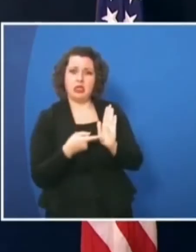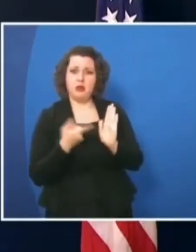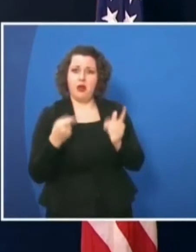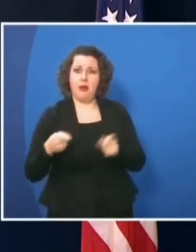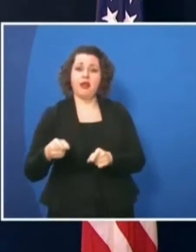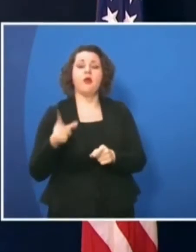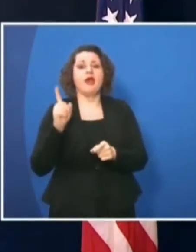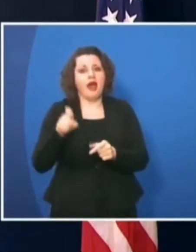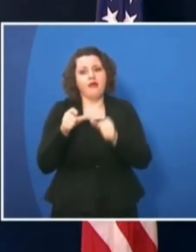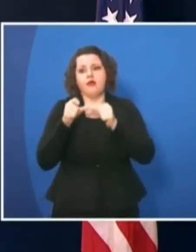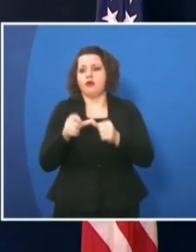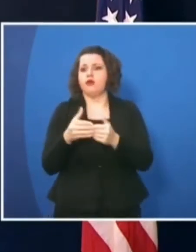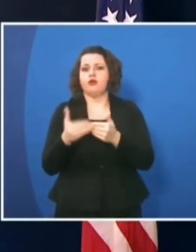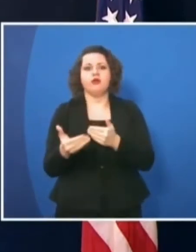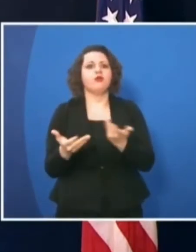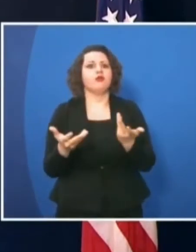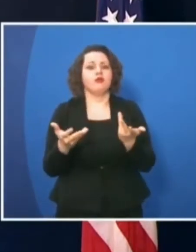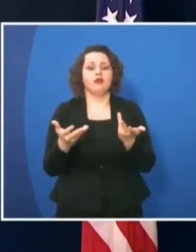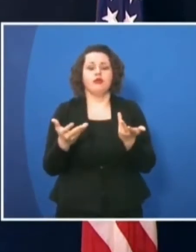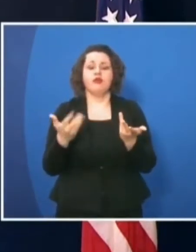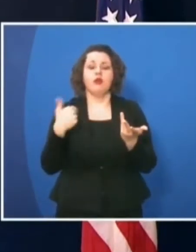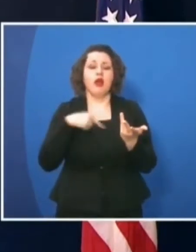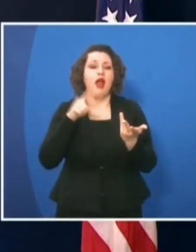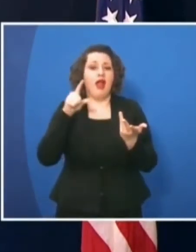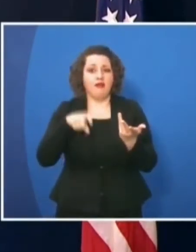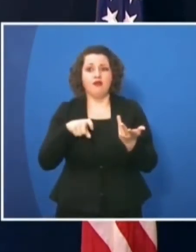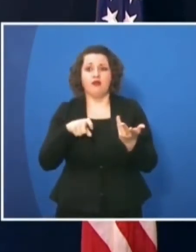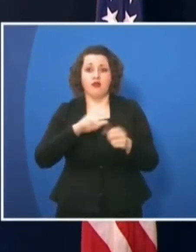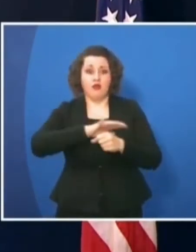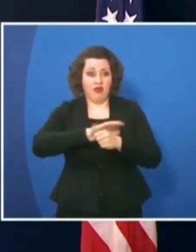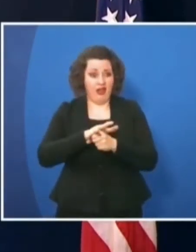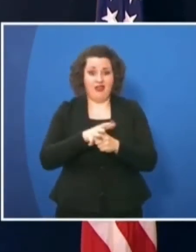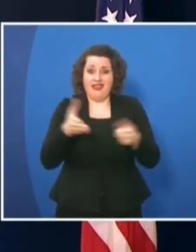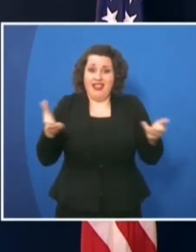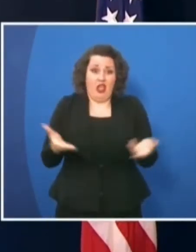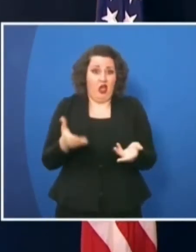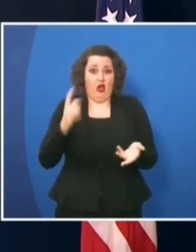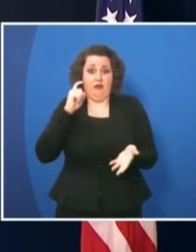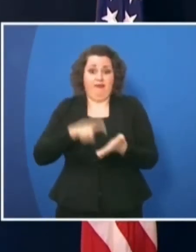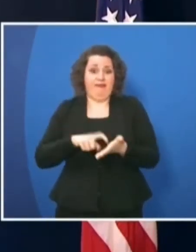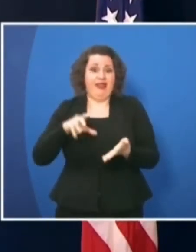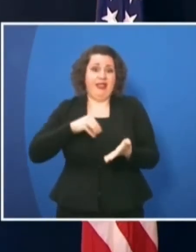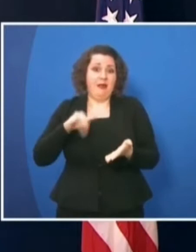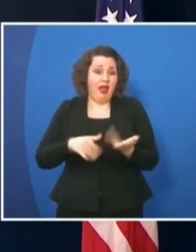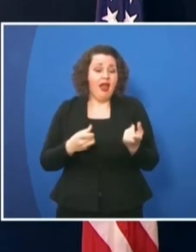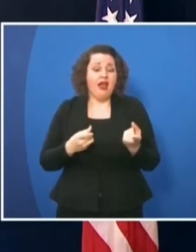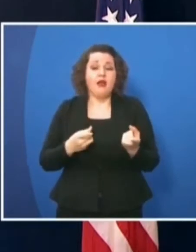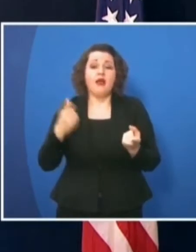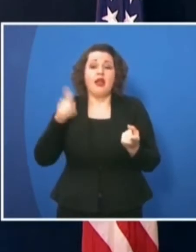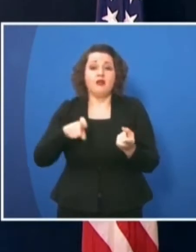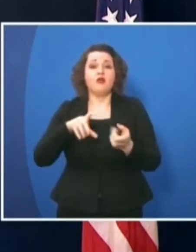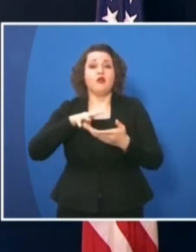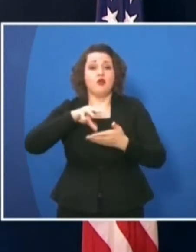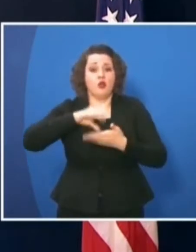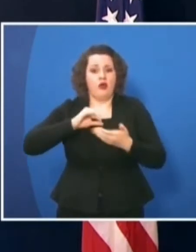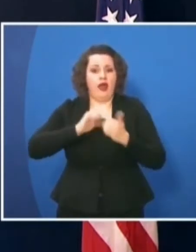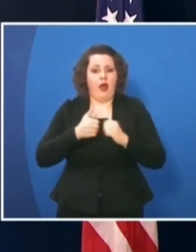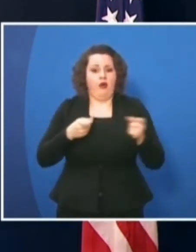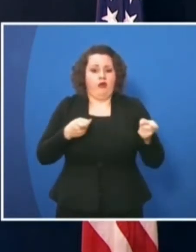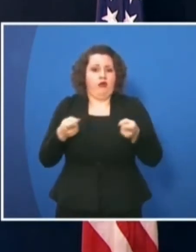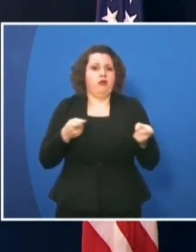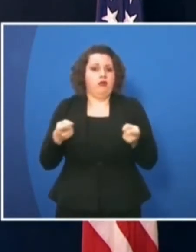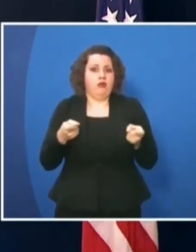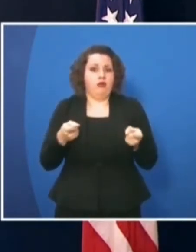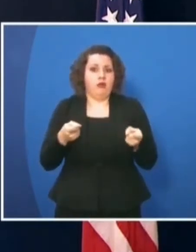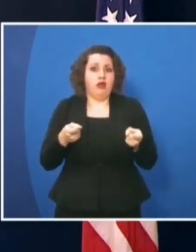move forward. We have to recognize the fact that the virus is in our communities, and we have to learn to navigate that until